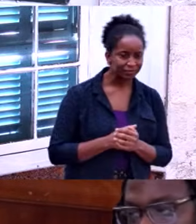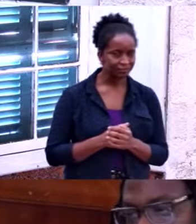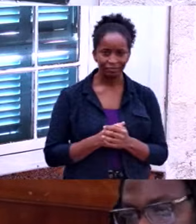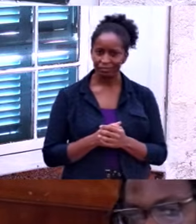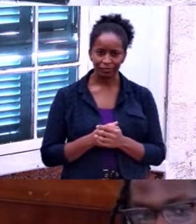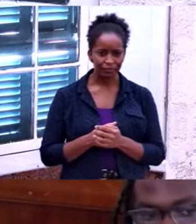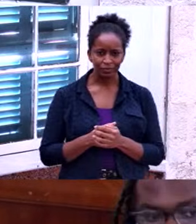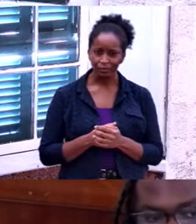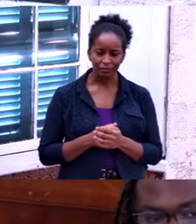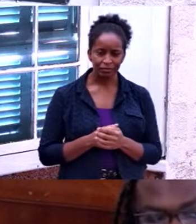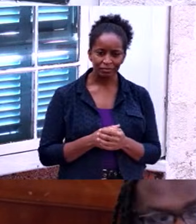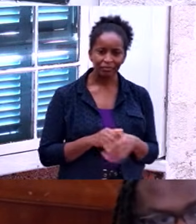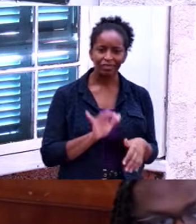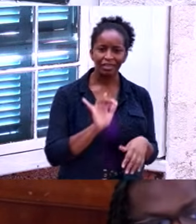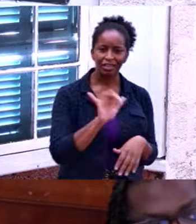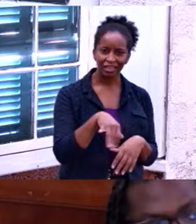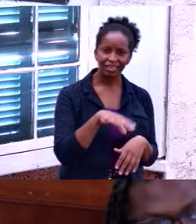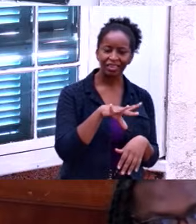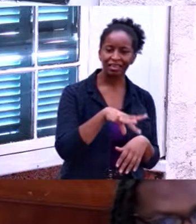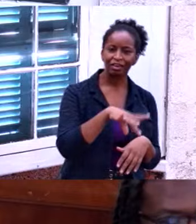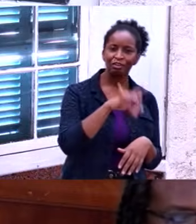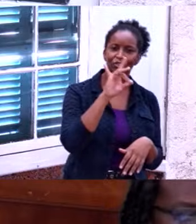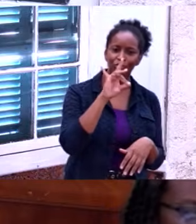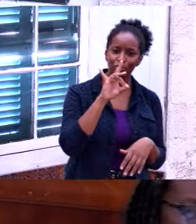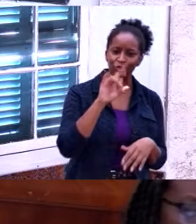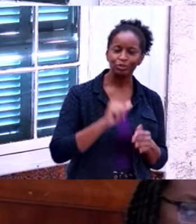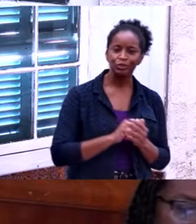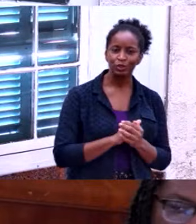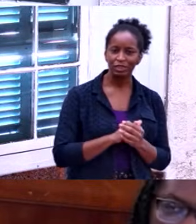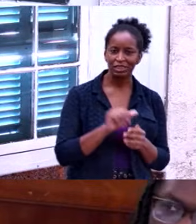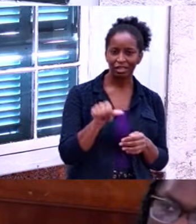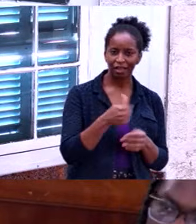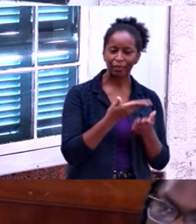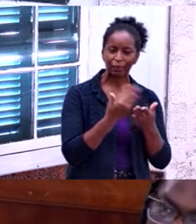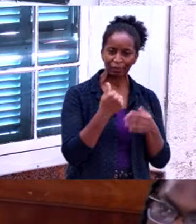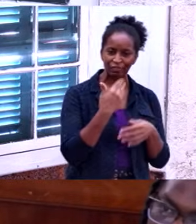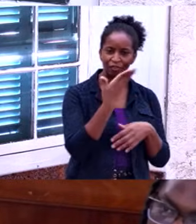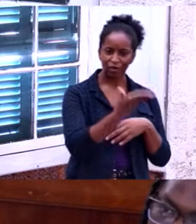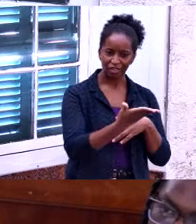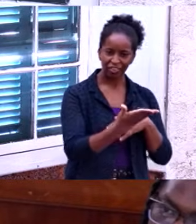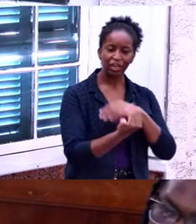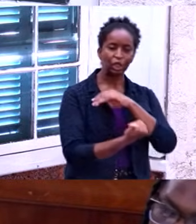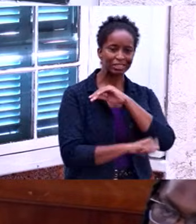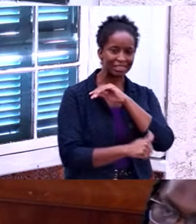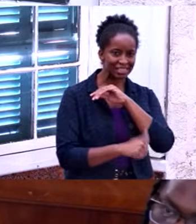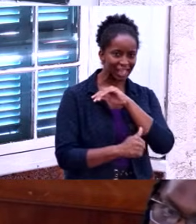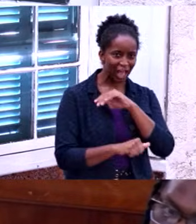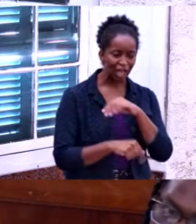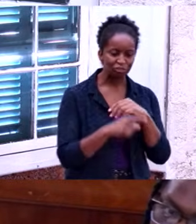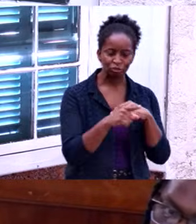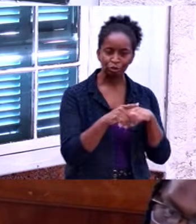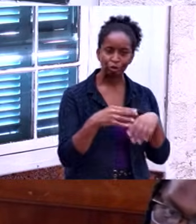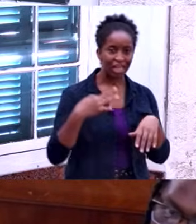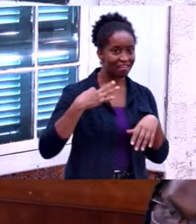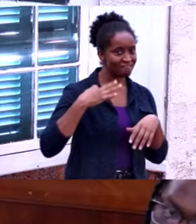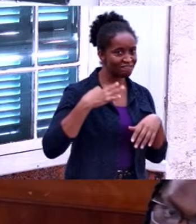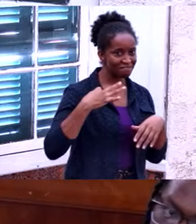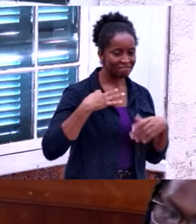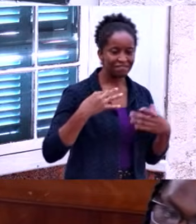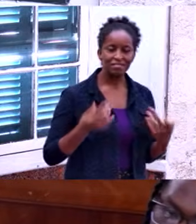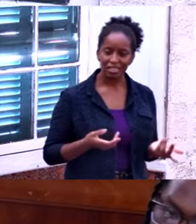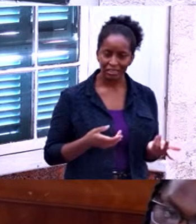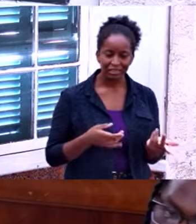for 4 or 5 election cycles in St. Andrew and couldn't win. We've seen examples of that. And we have not had a lot of gerrymandering in